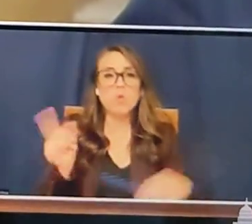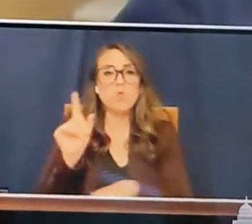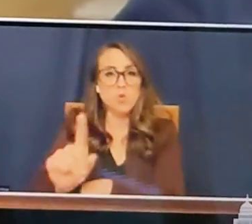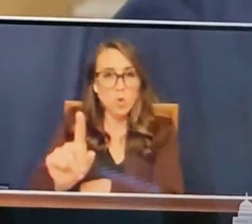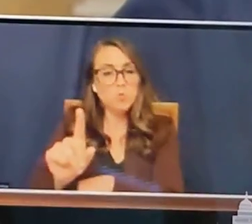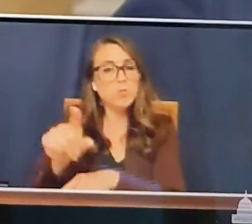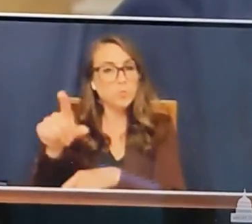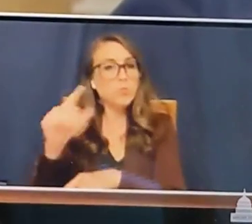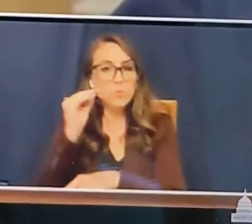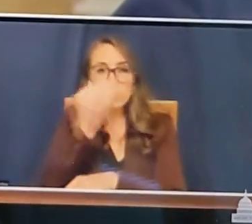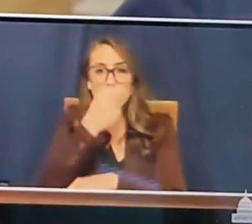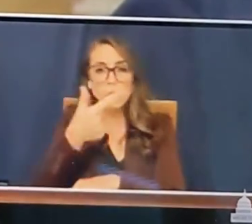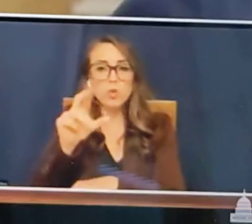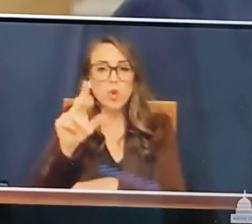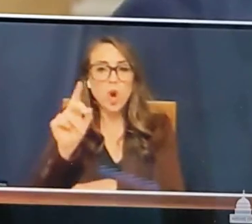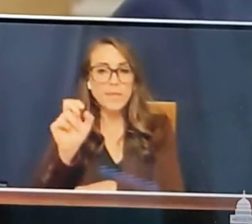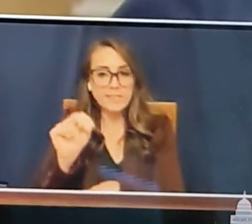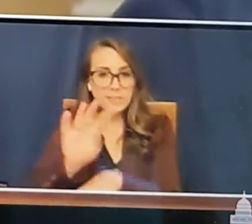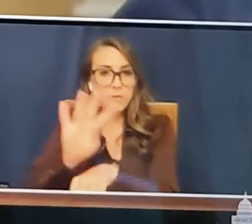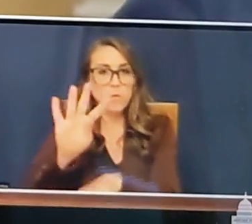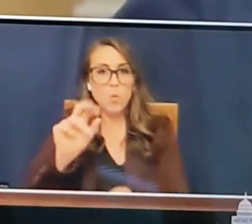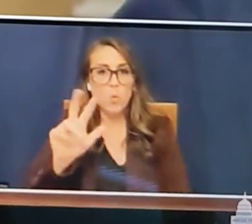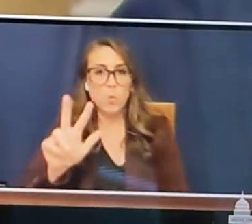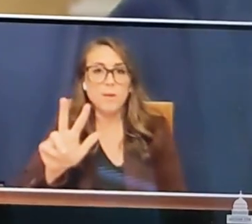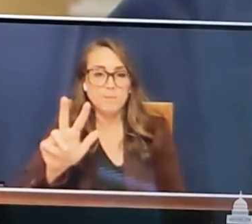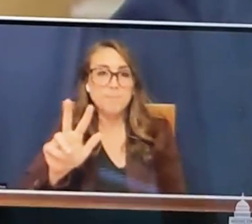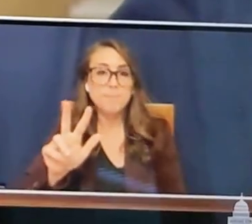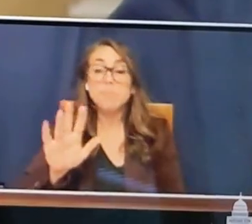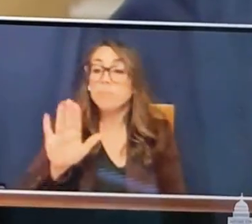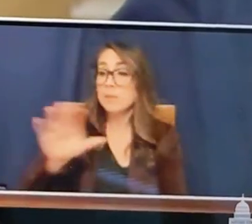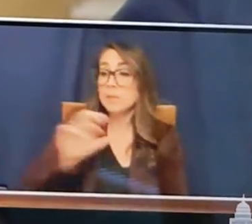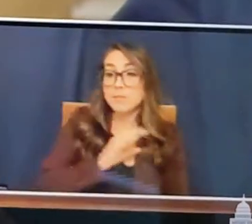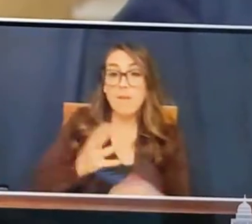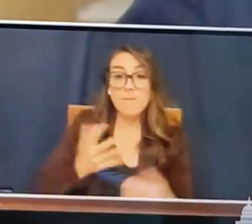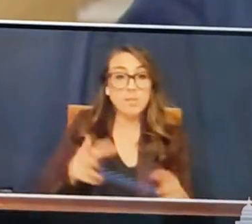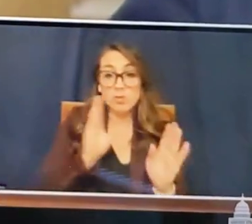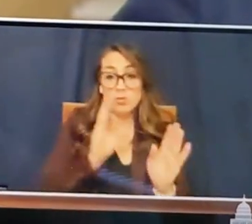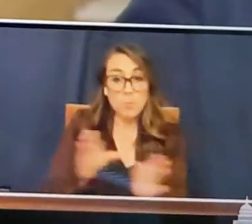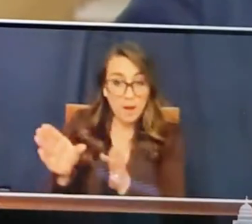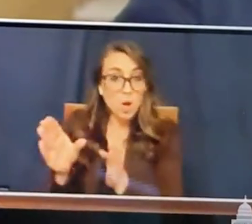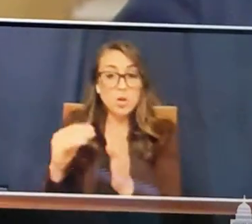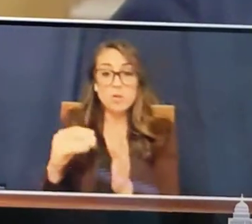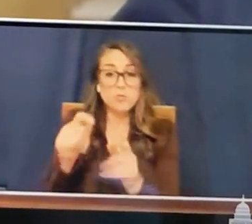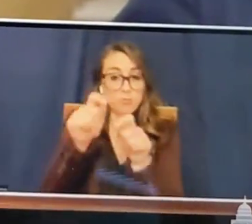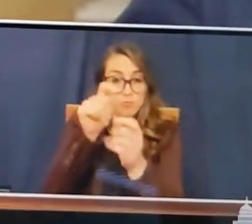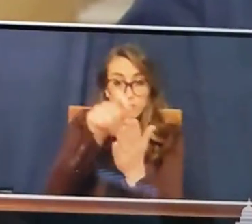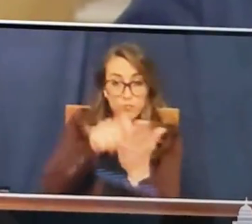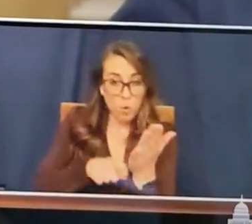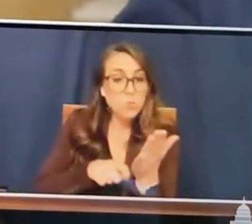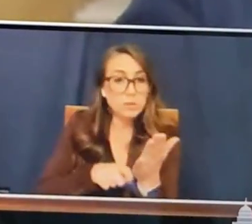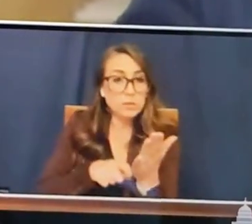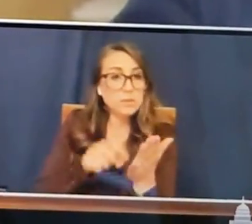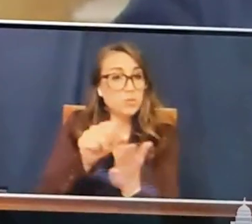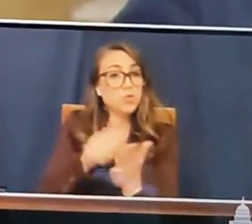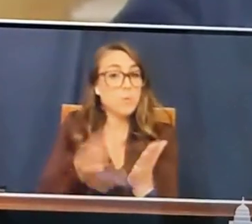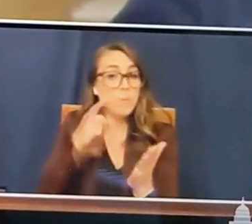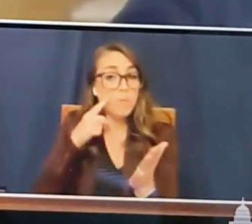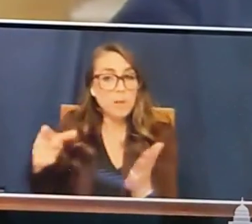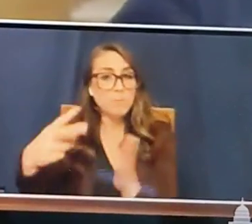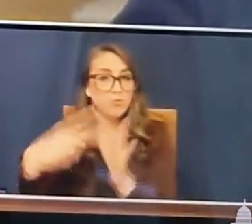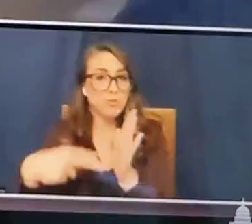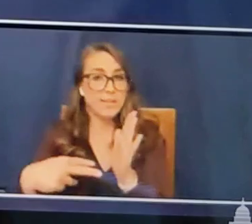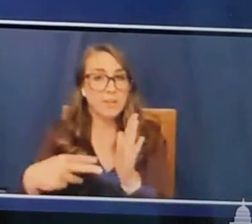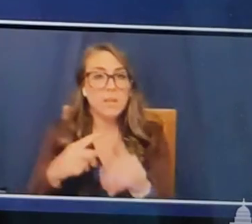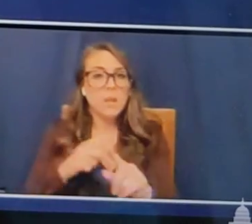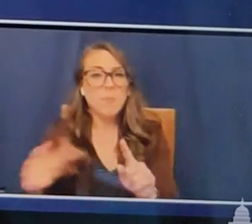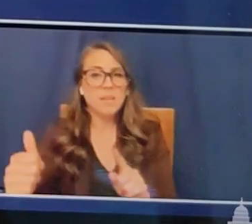4:03. His staff had prepared a script for him to read, but he refused to use it. As you